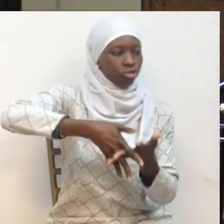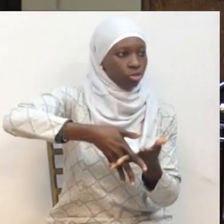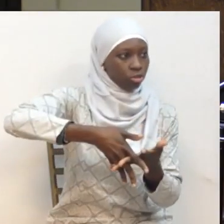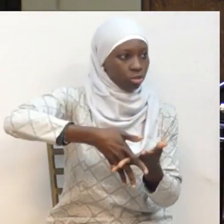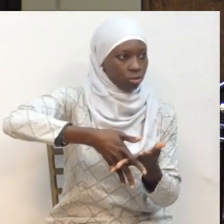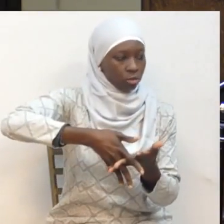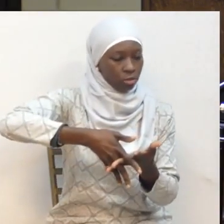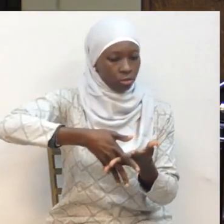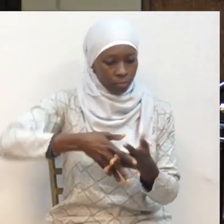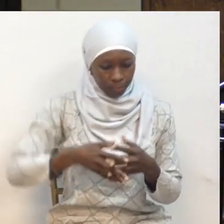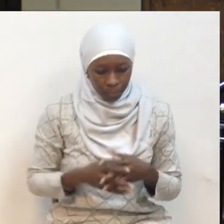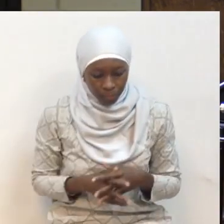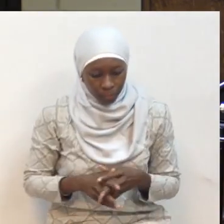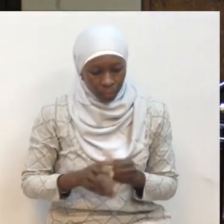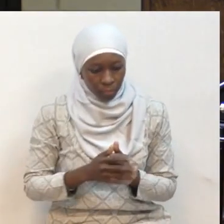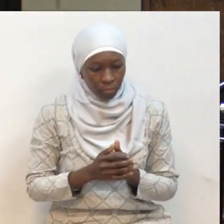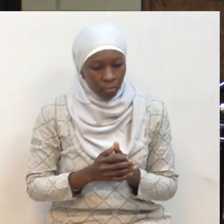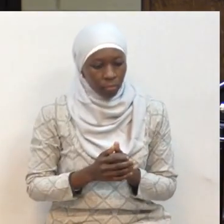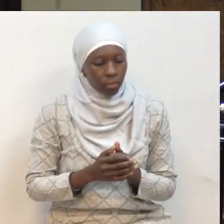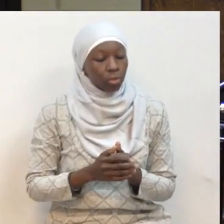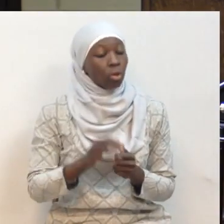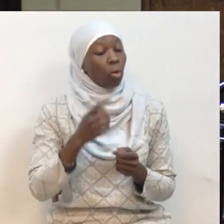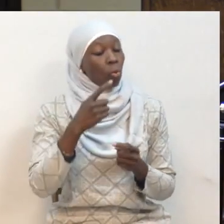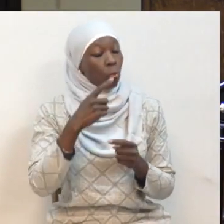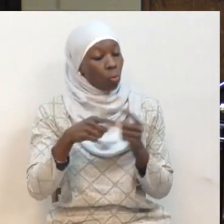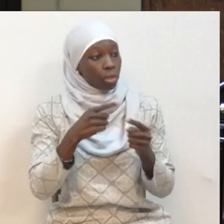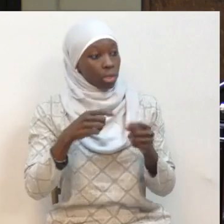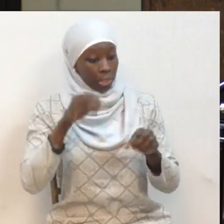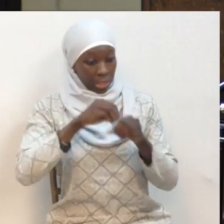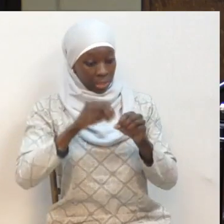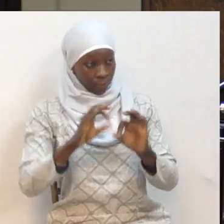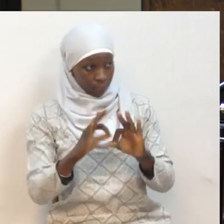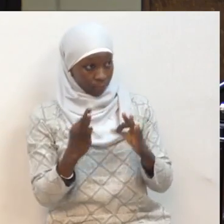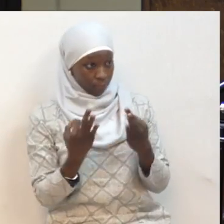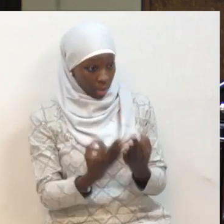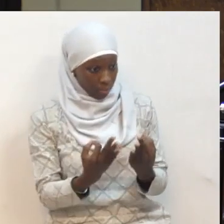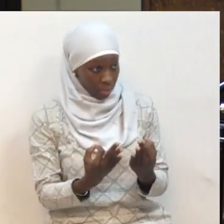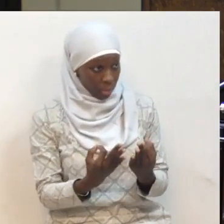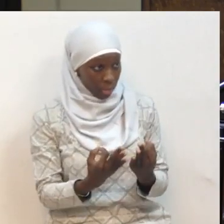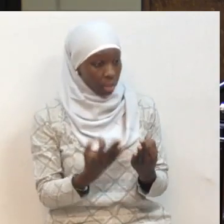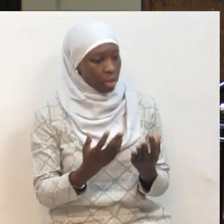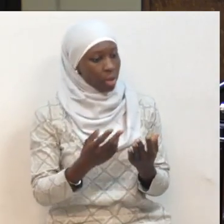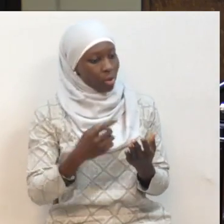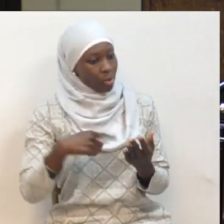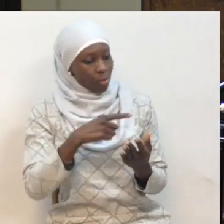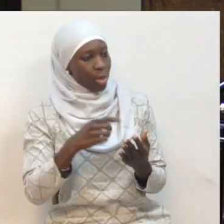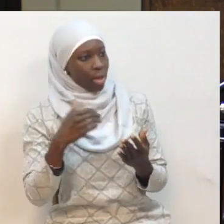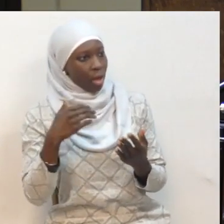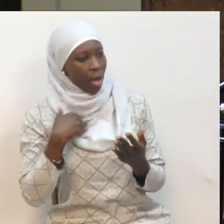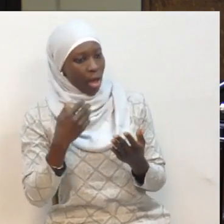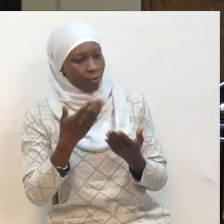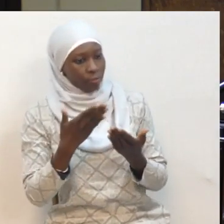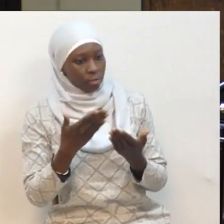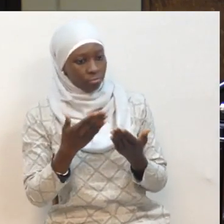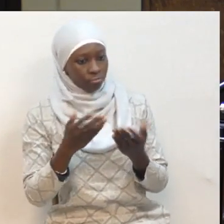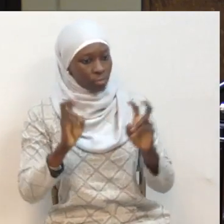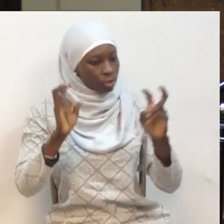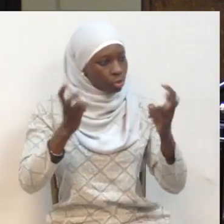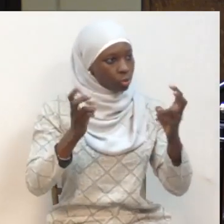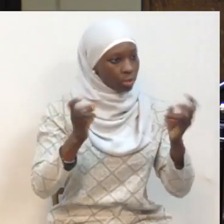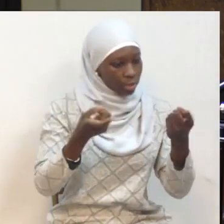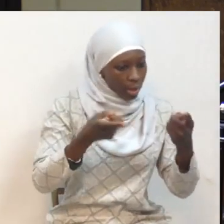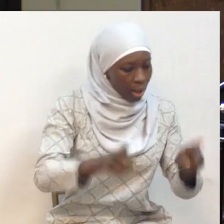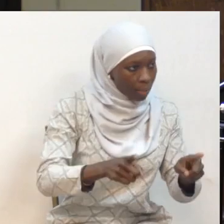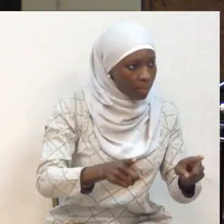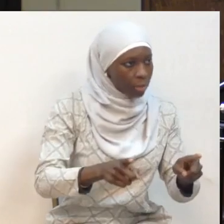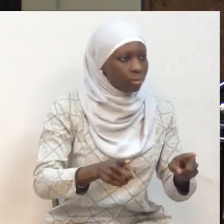on matters that affect members in the family, we fail in our leadership of the family.